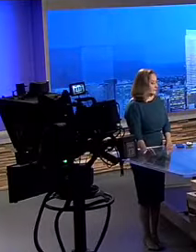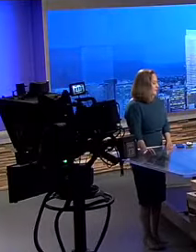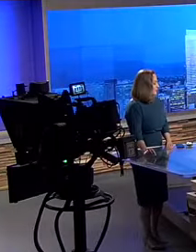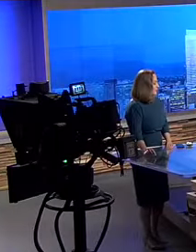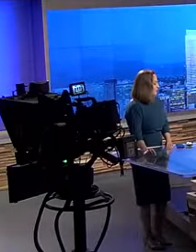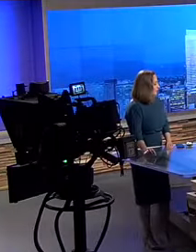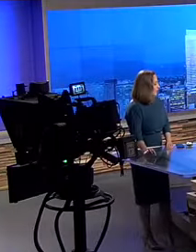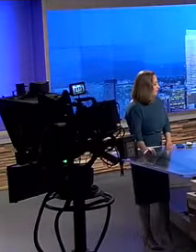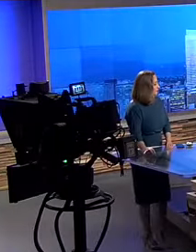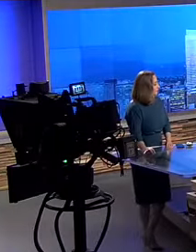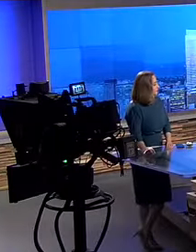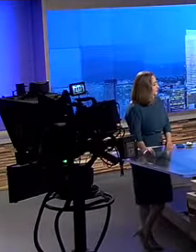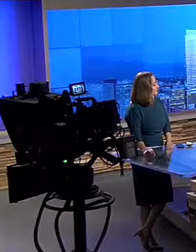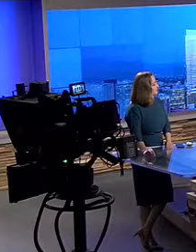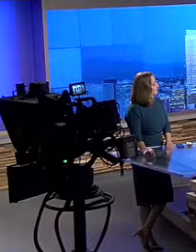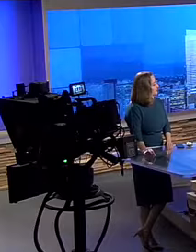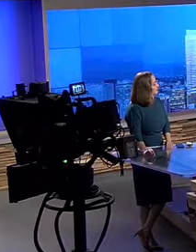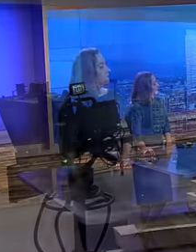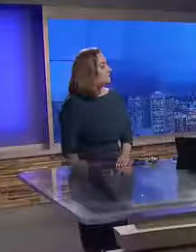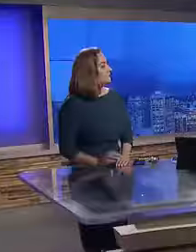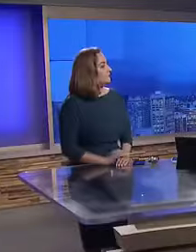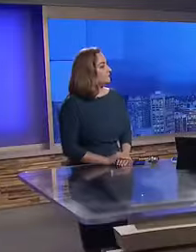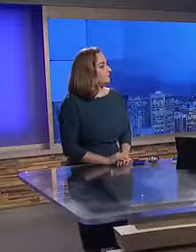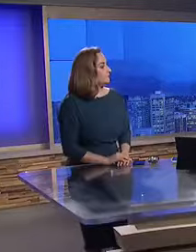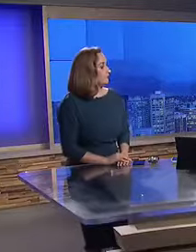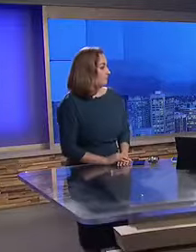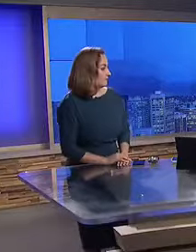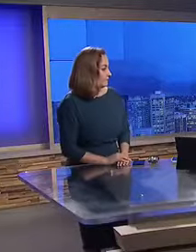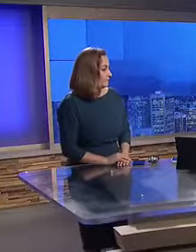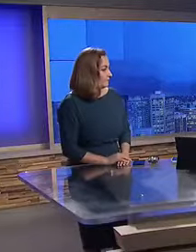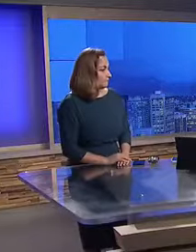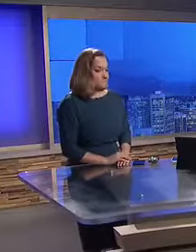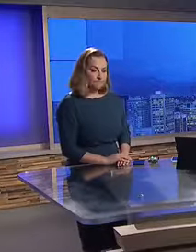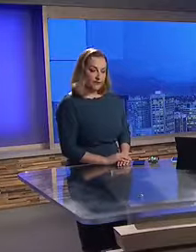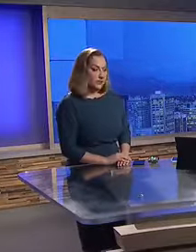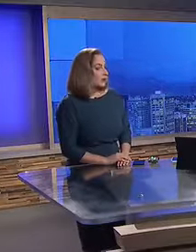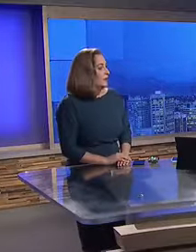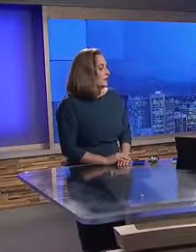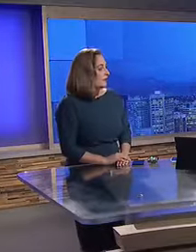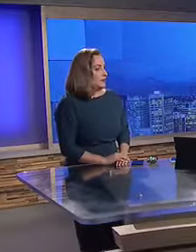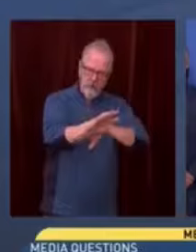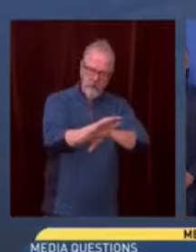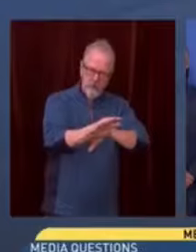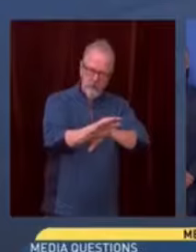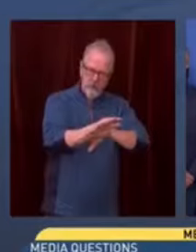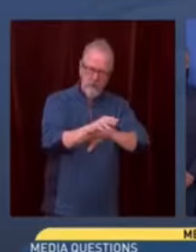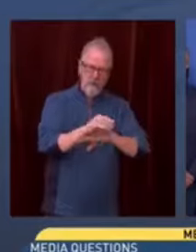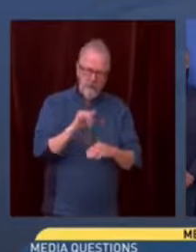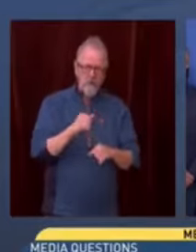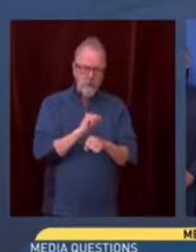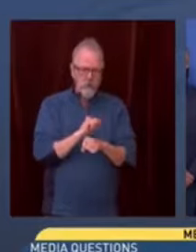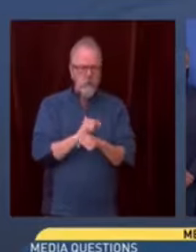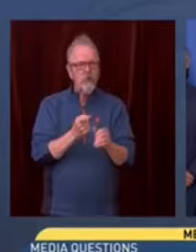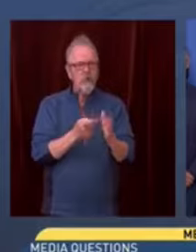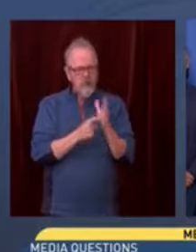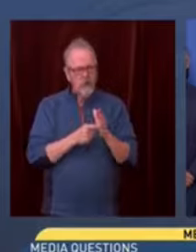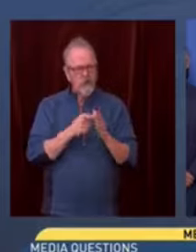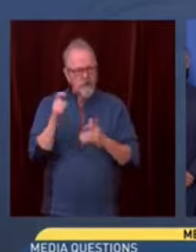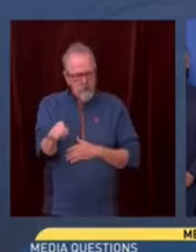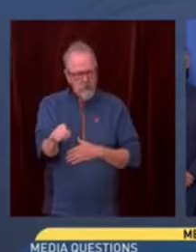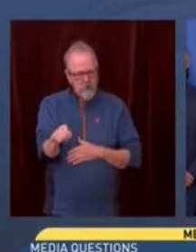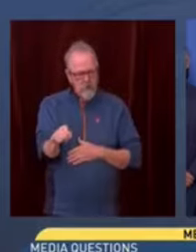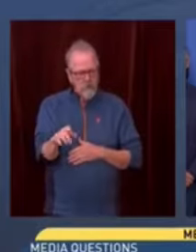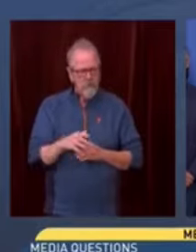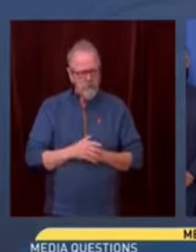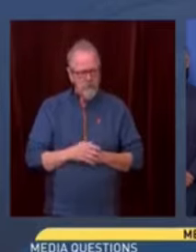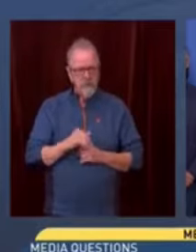Cruz joins us now. And Brandy, any chance of a reprieve or an extension here for any of these workers? And if people do make a choice to